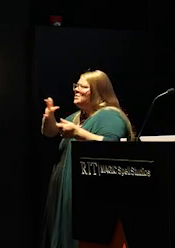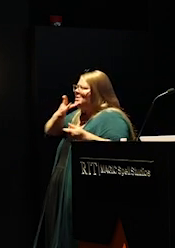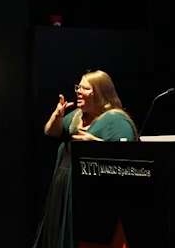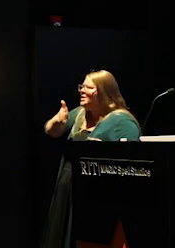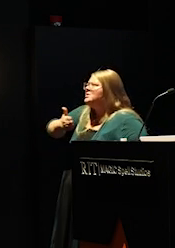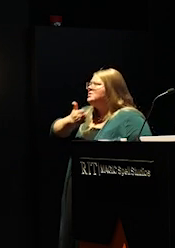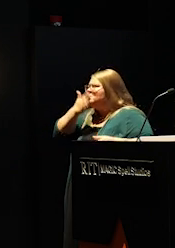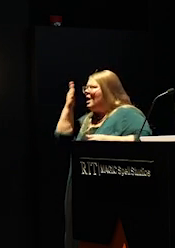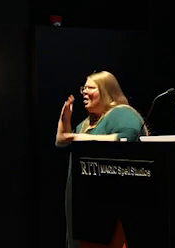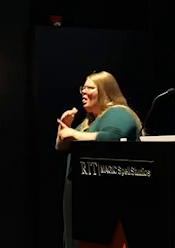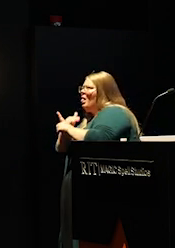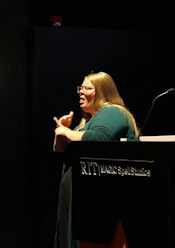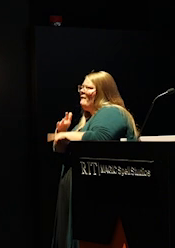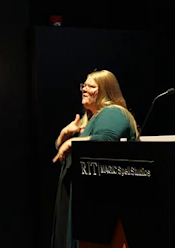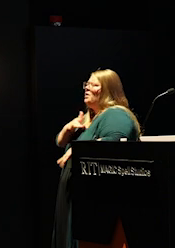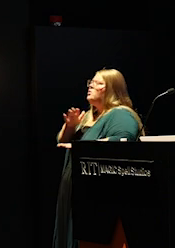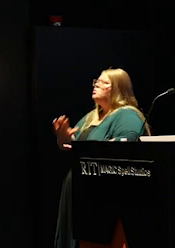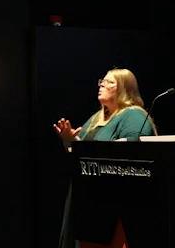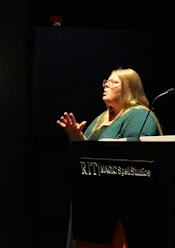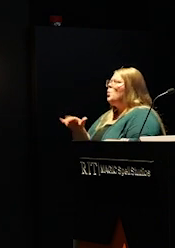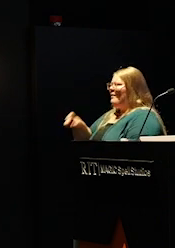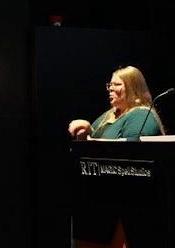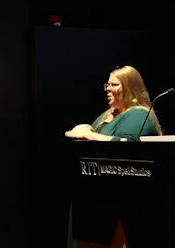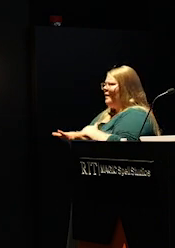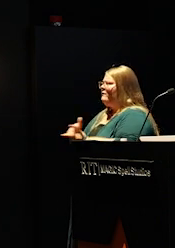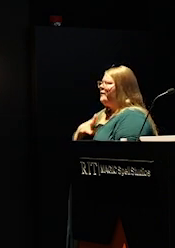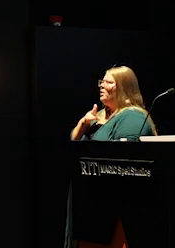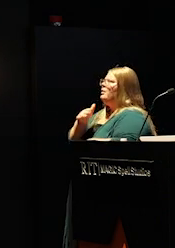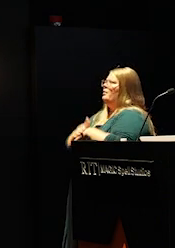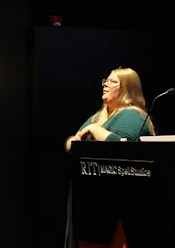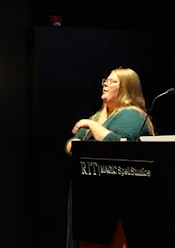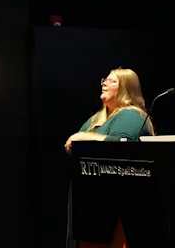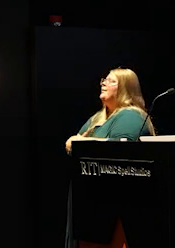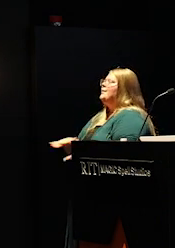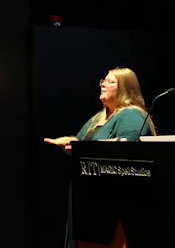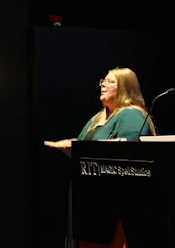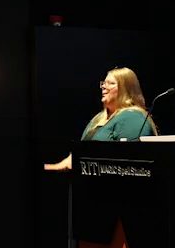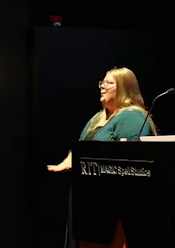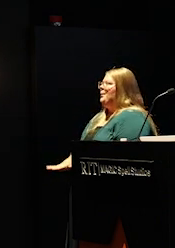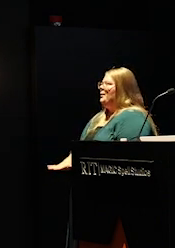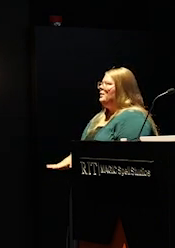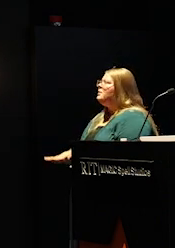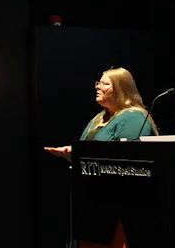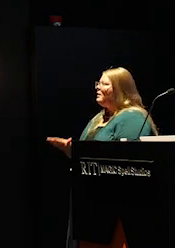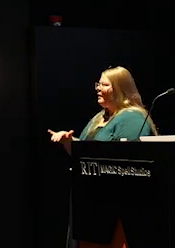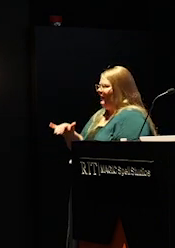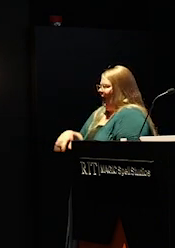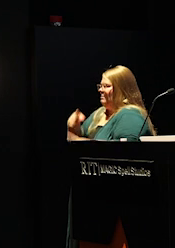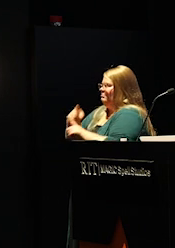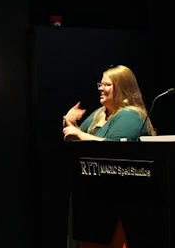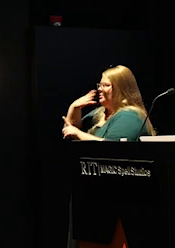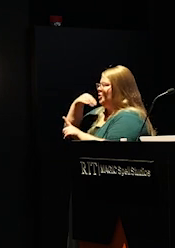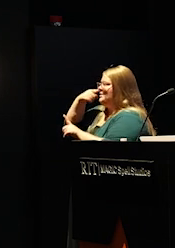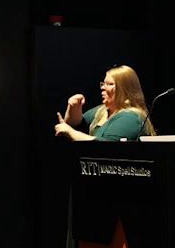framed chairs there. But the place has to hug you, and it's got to be about the experience. And